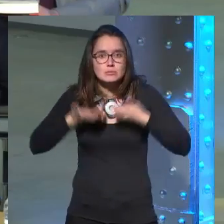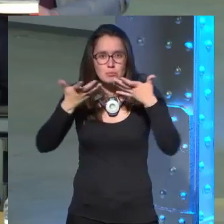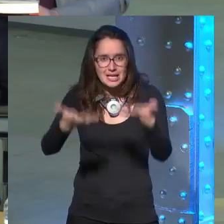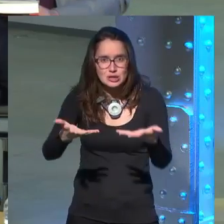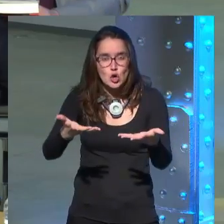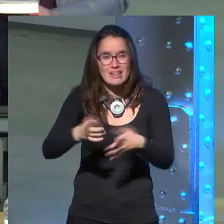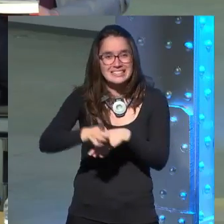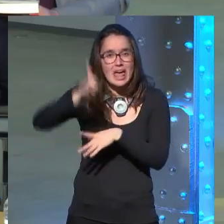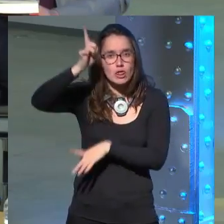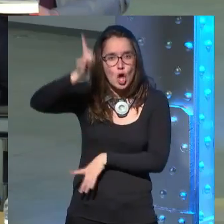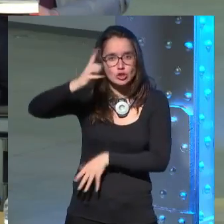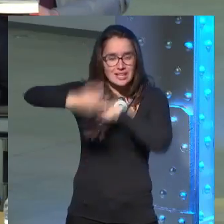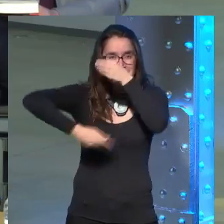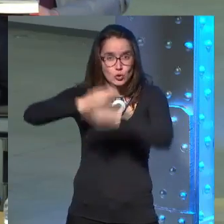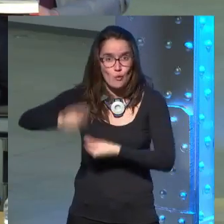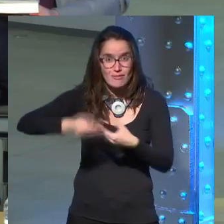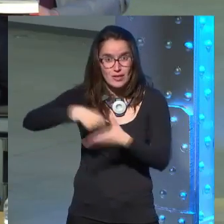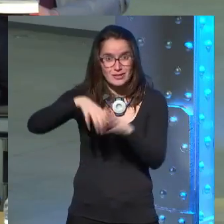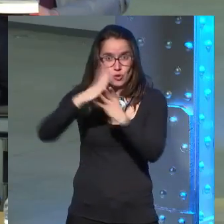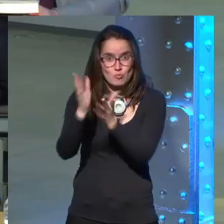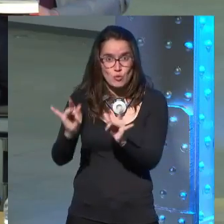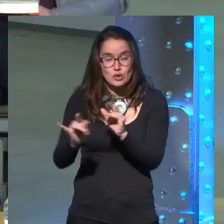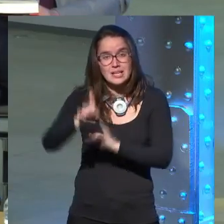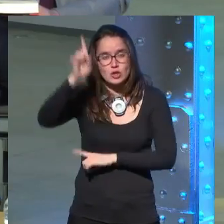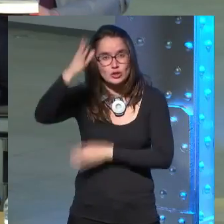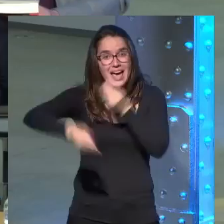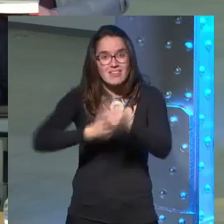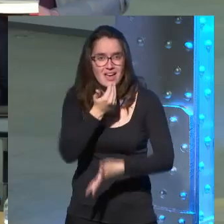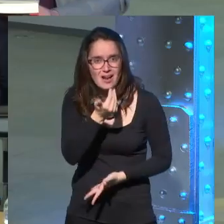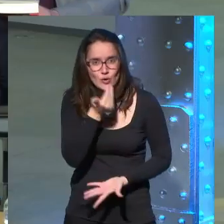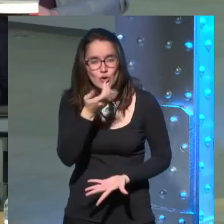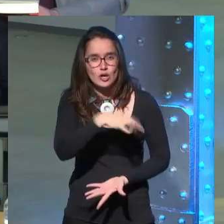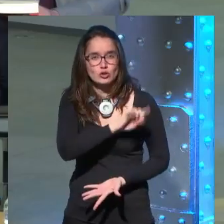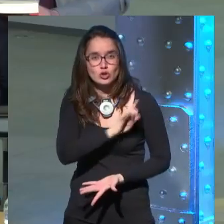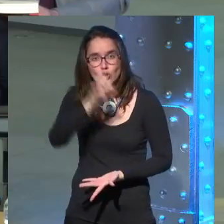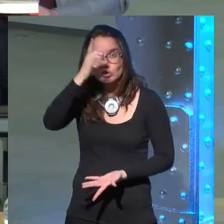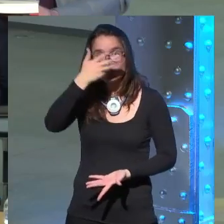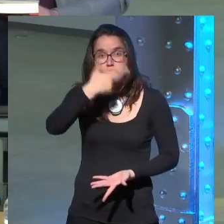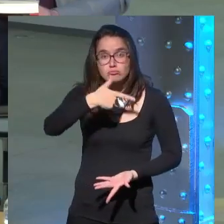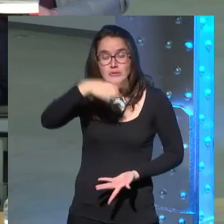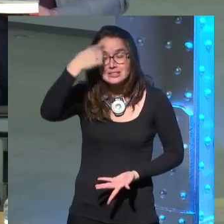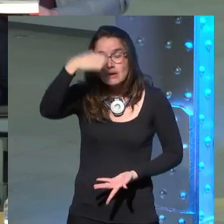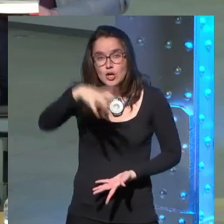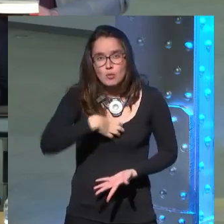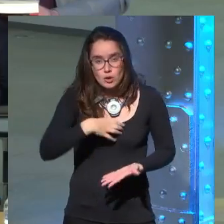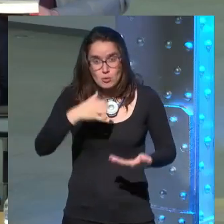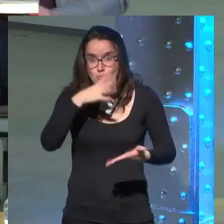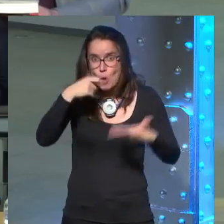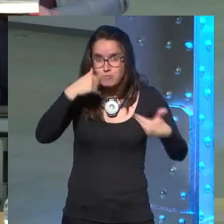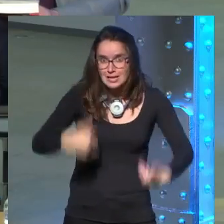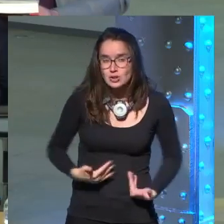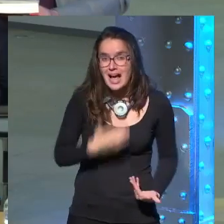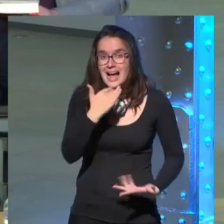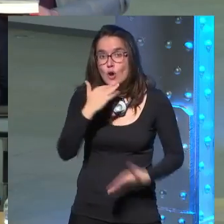in the world, that although we as humans cannot know it, that actually something external is making